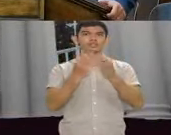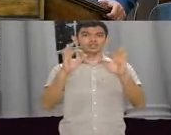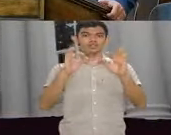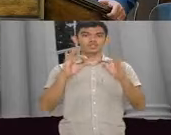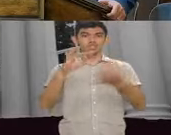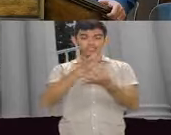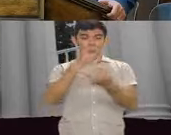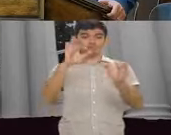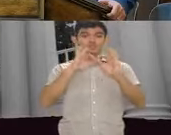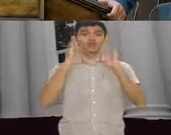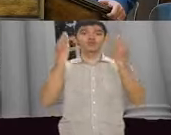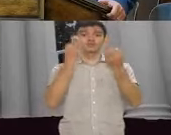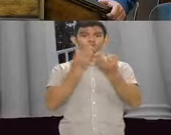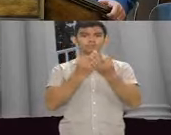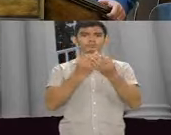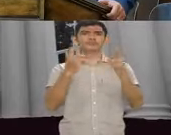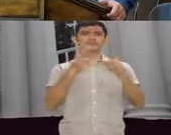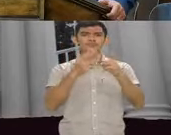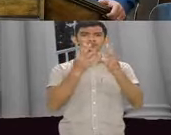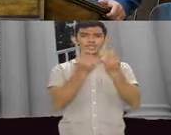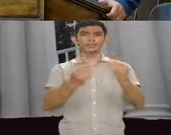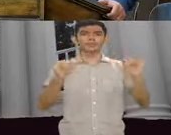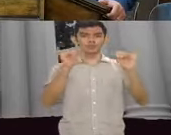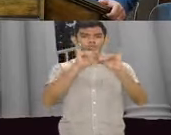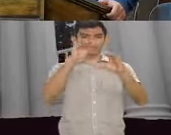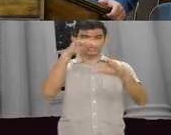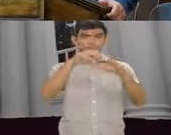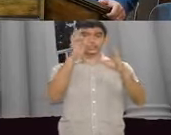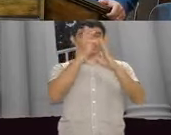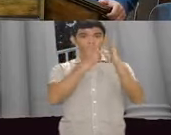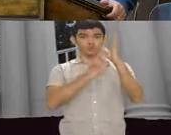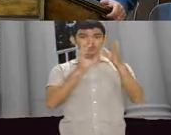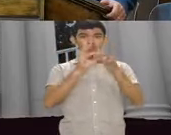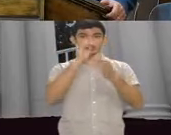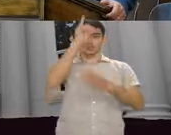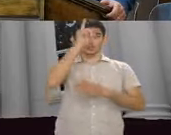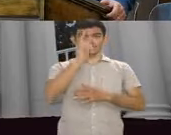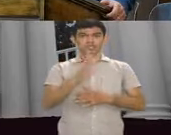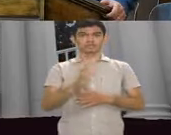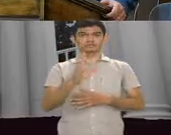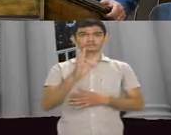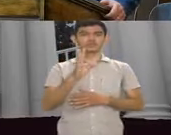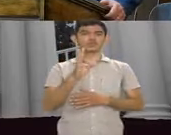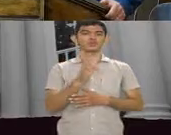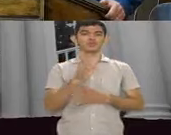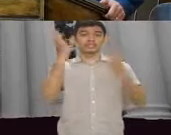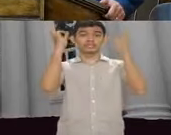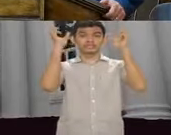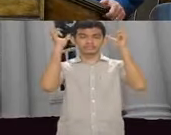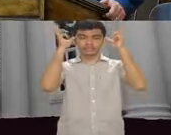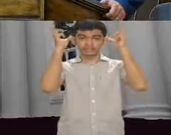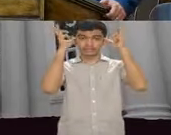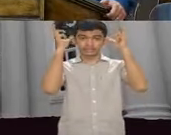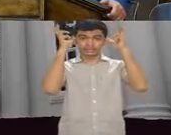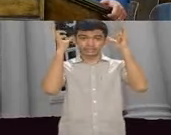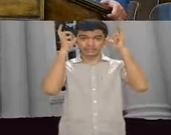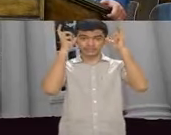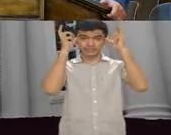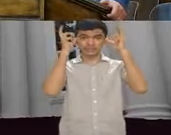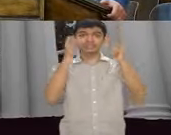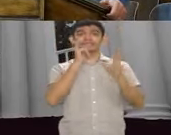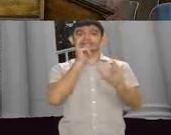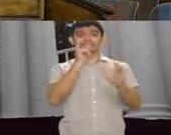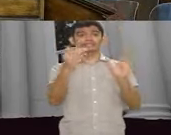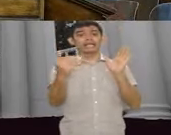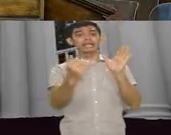primary relationship in the will of God. And no wonder the devil is attacking so much our relationships to